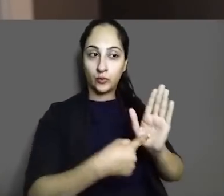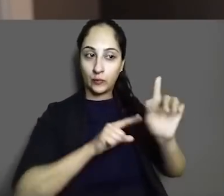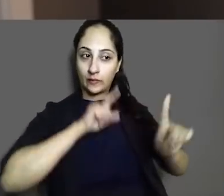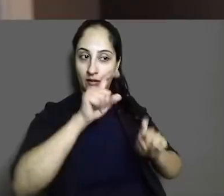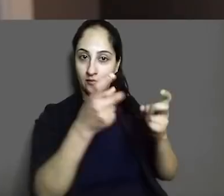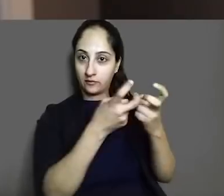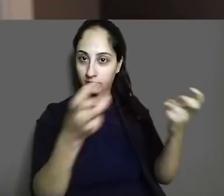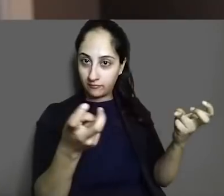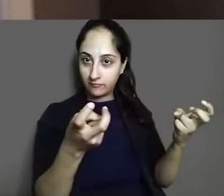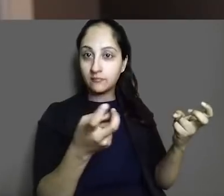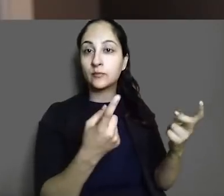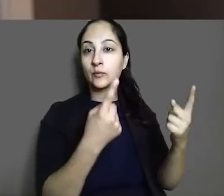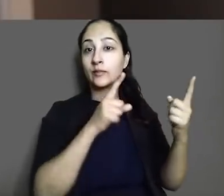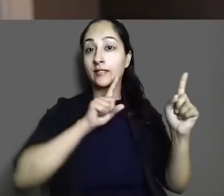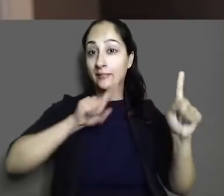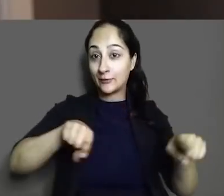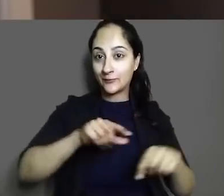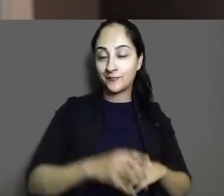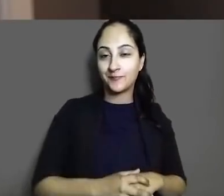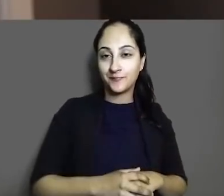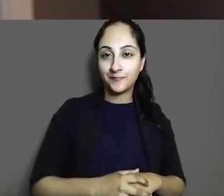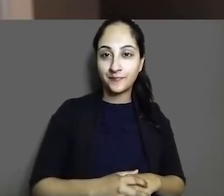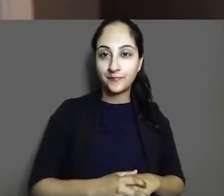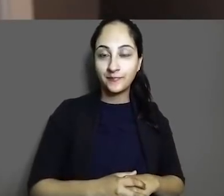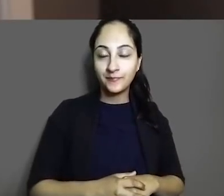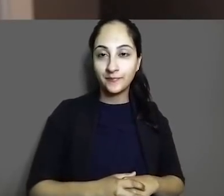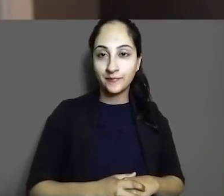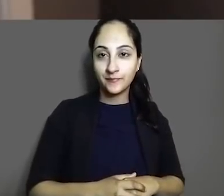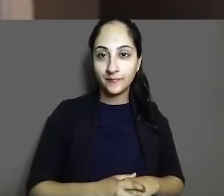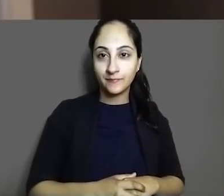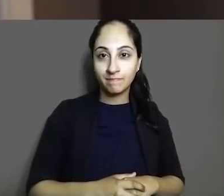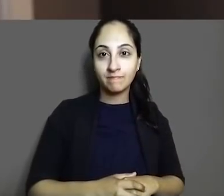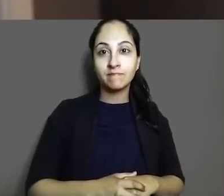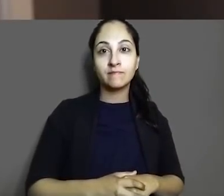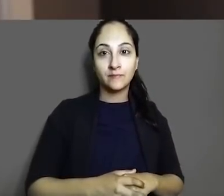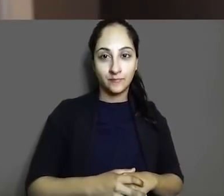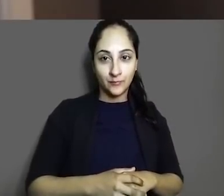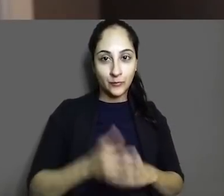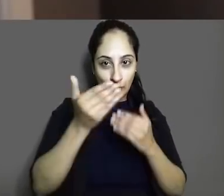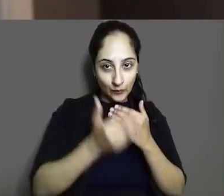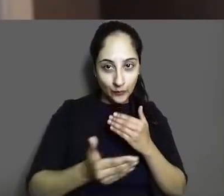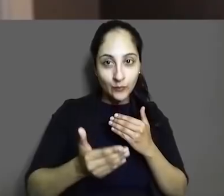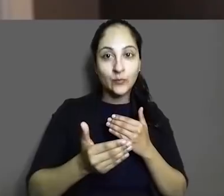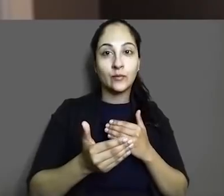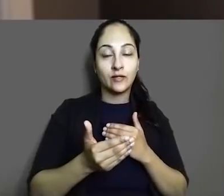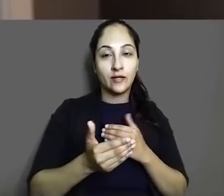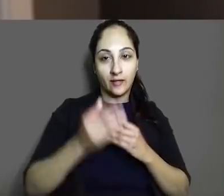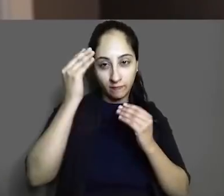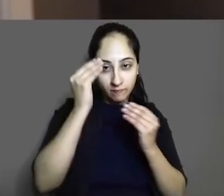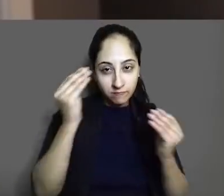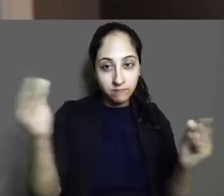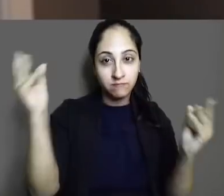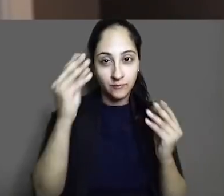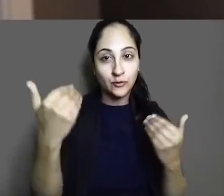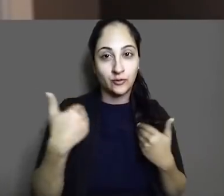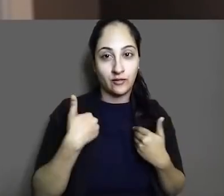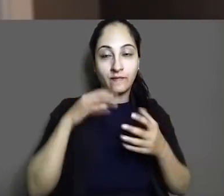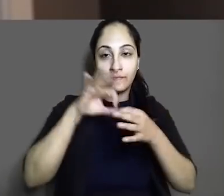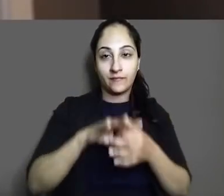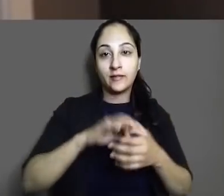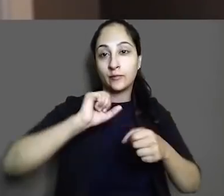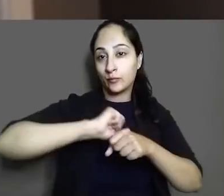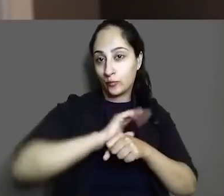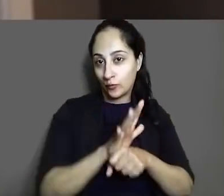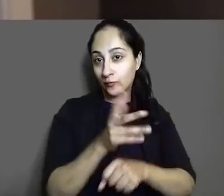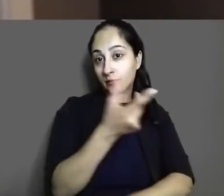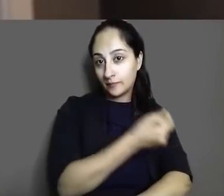experts join us today to answer those questions. So thank you for submitting those. I know there's some useful information coming soon, and